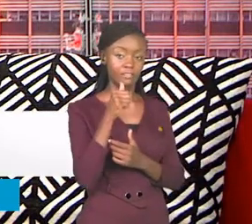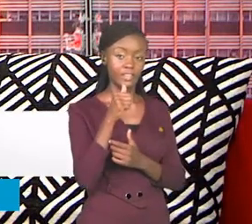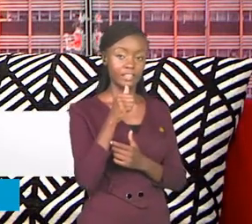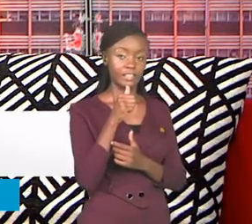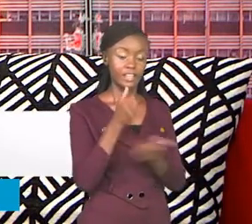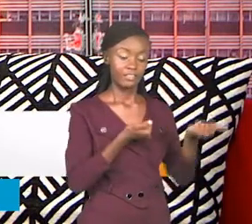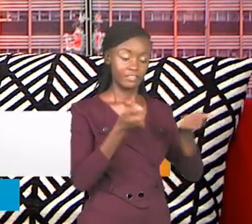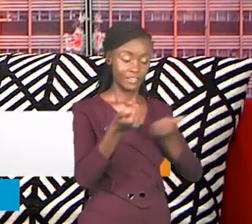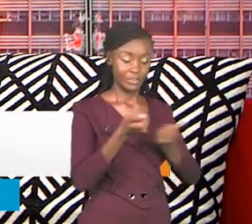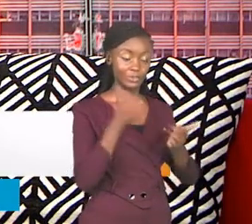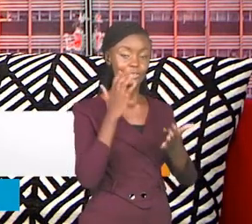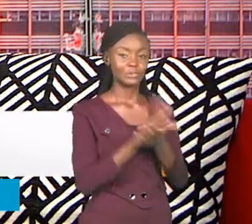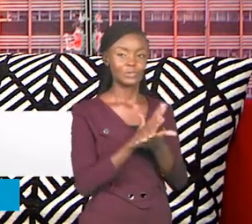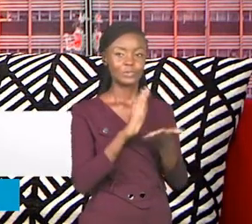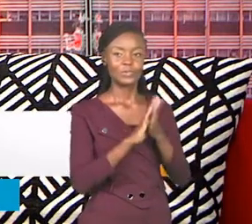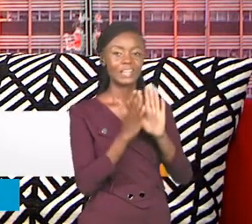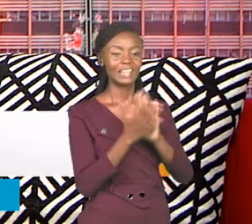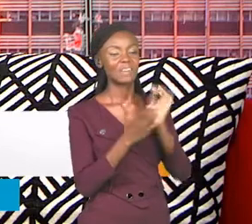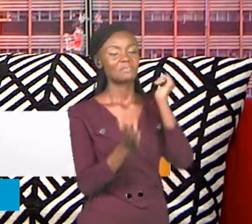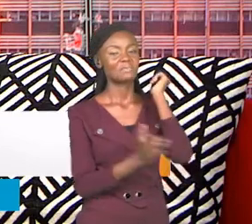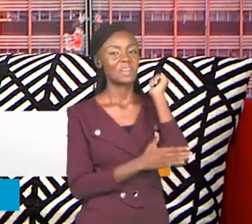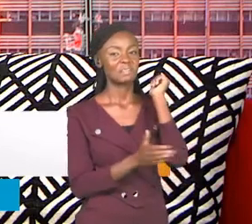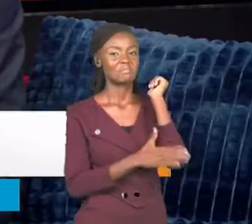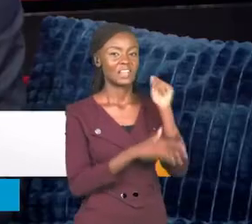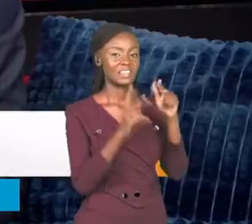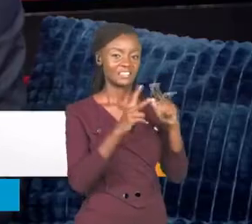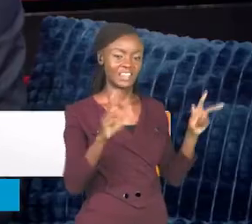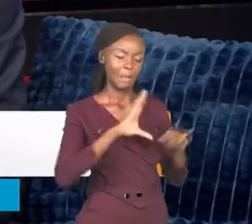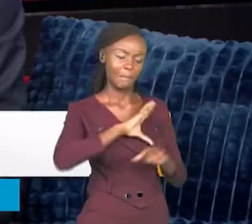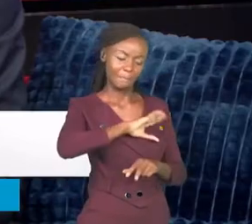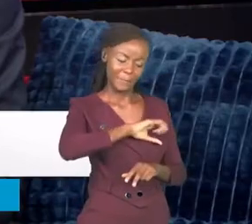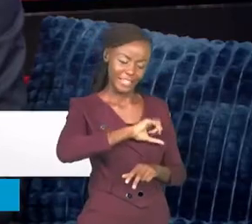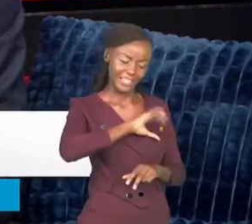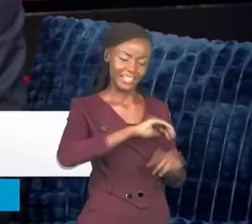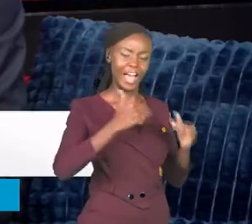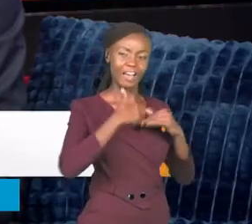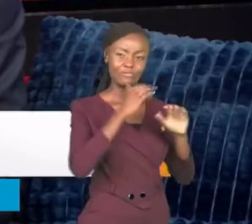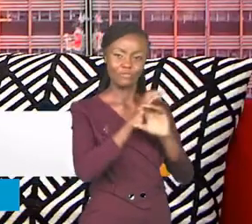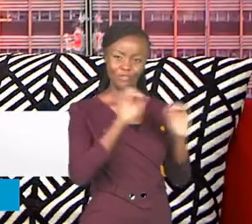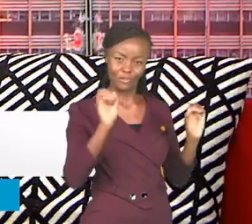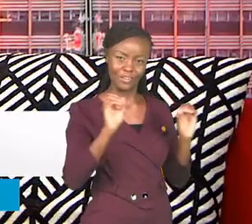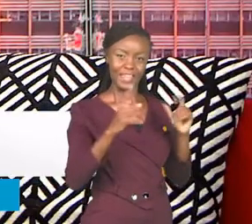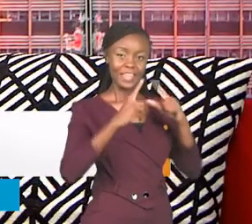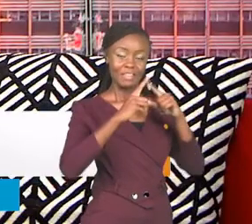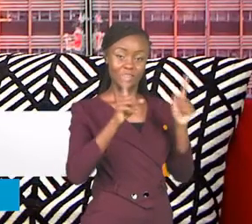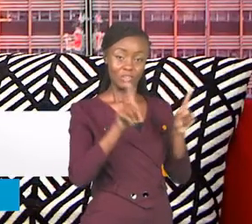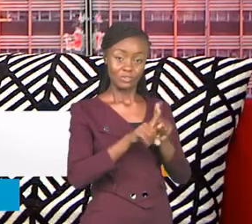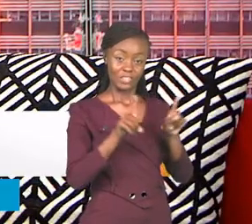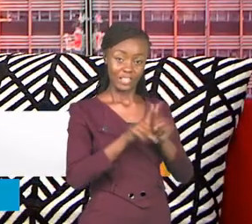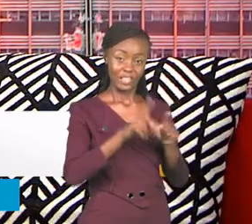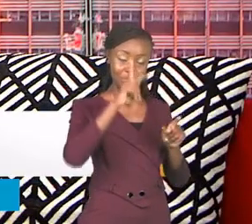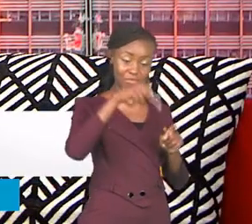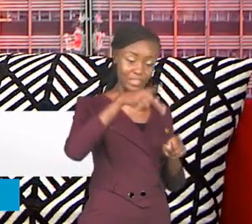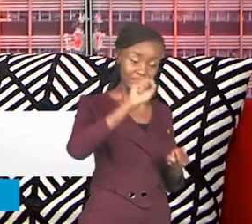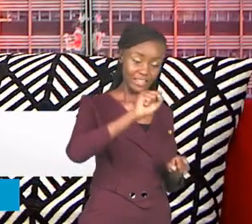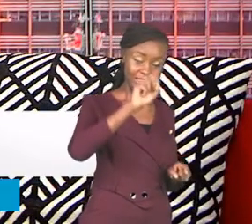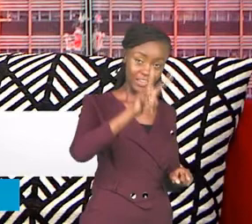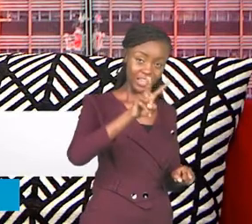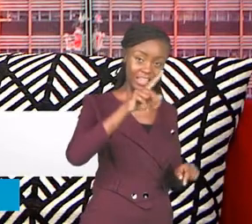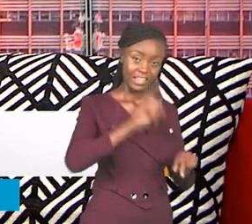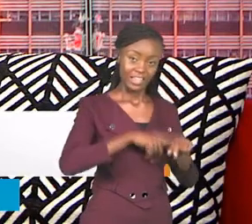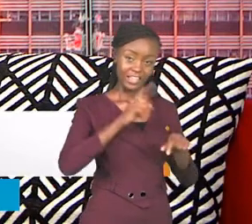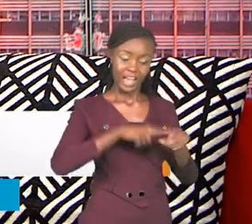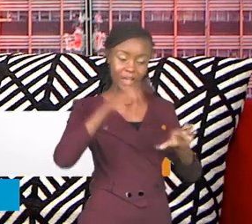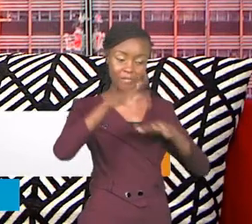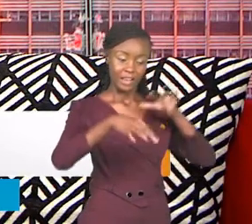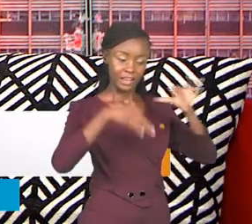become a nuisance. Very impatient. In fact, if you look at the statistics, PSVs, and we were analyzing